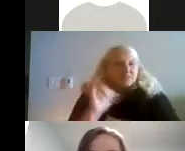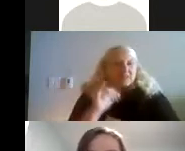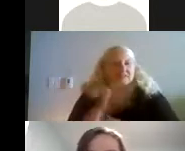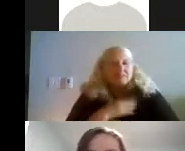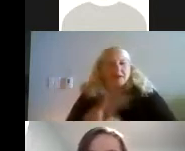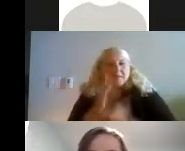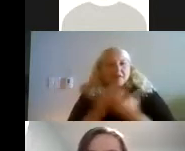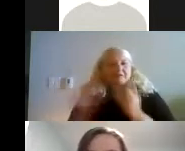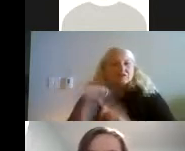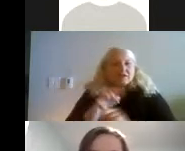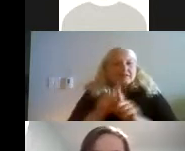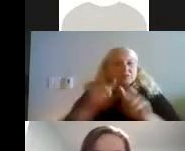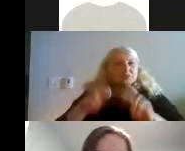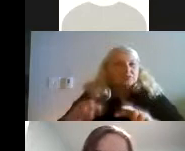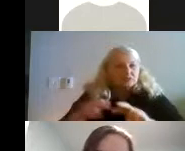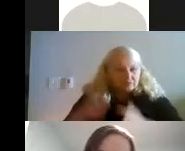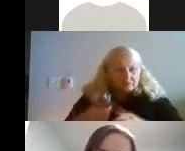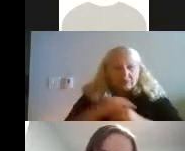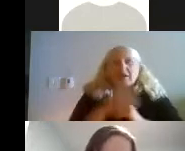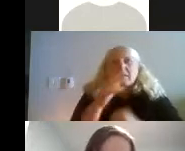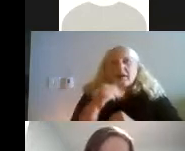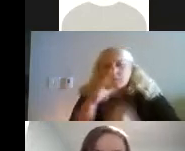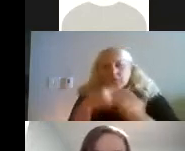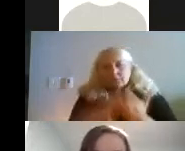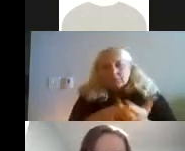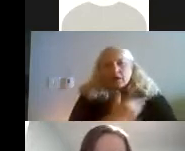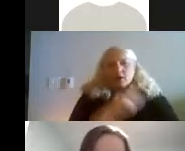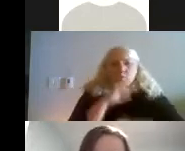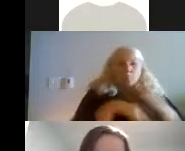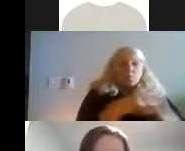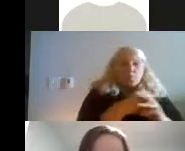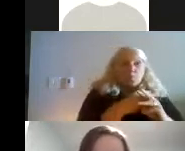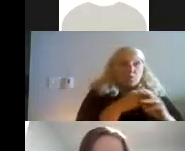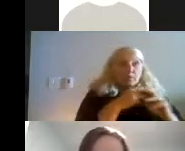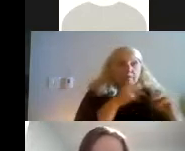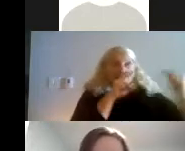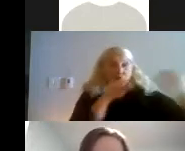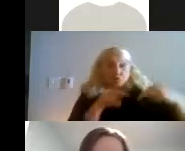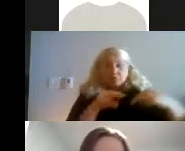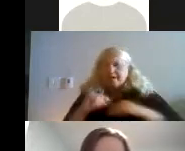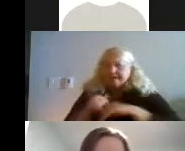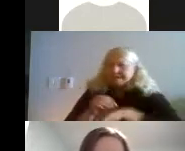about some of how our worldviews influence our research practices later.